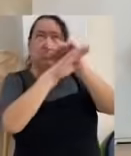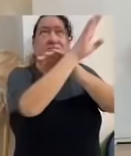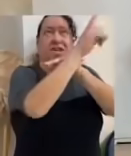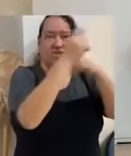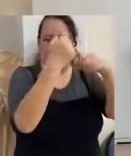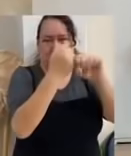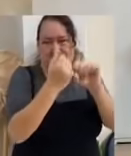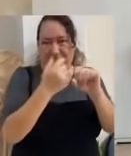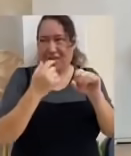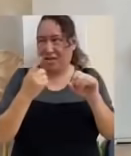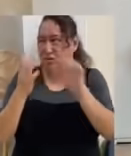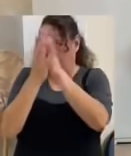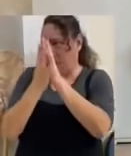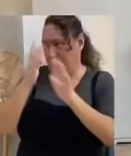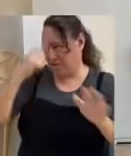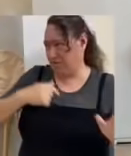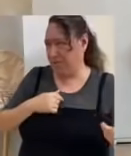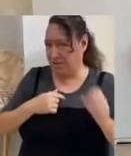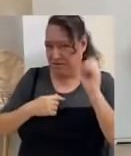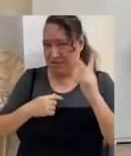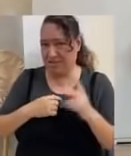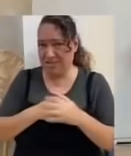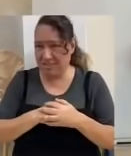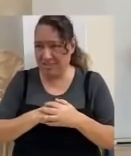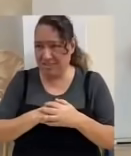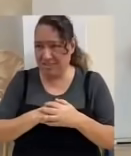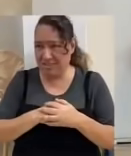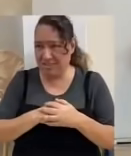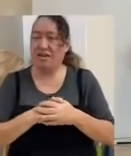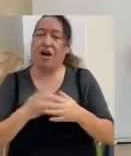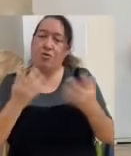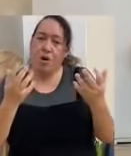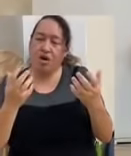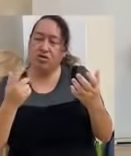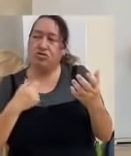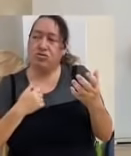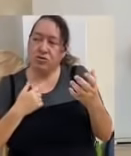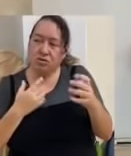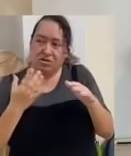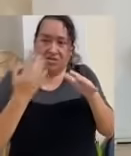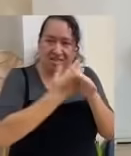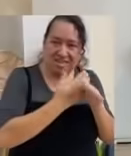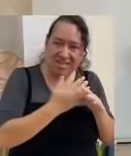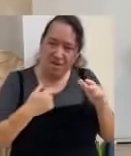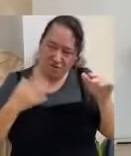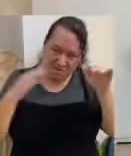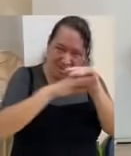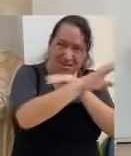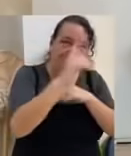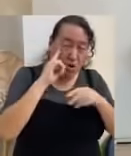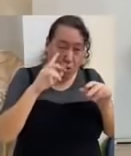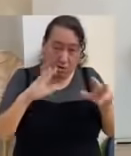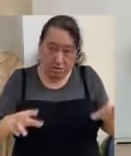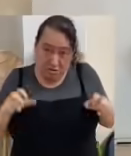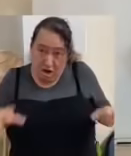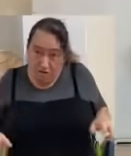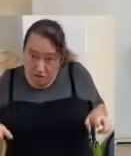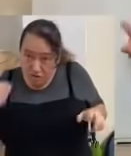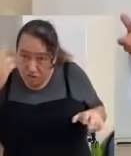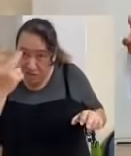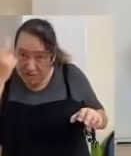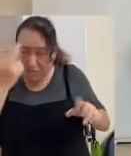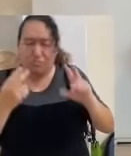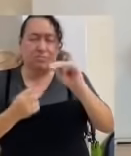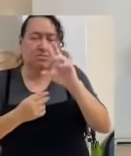I want you to enter into the kingdom of God. Only for selfish reasons. So that you intercede for